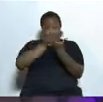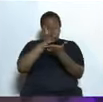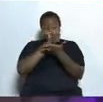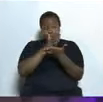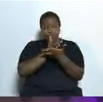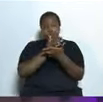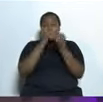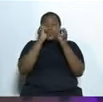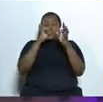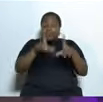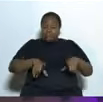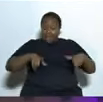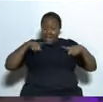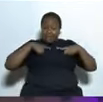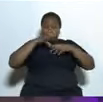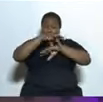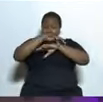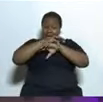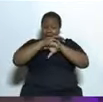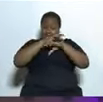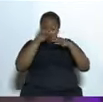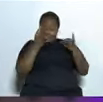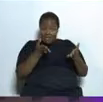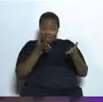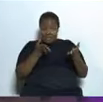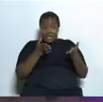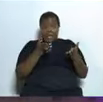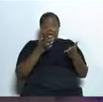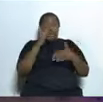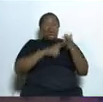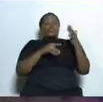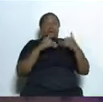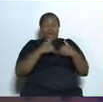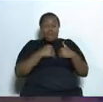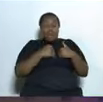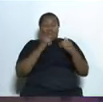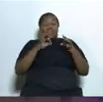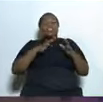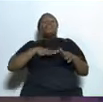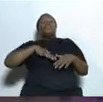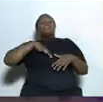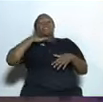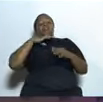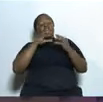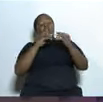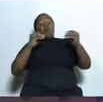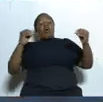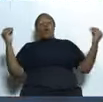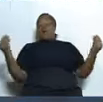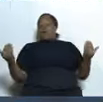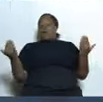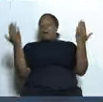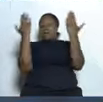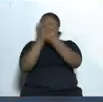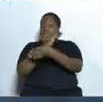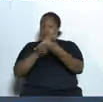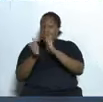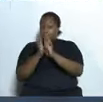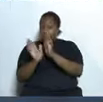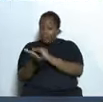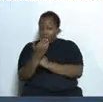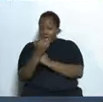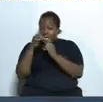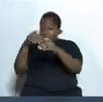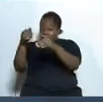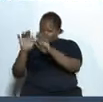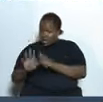life in this earth is all there is, if death is a long night without a morning, if the grave is a